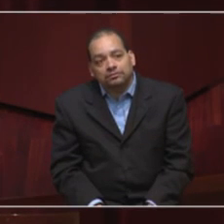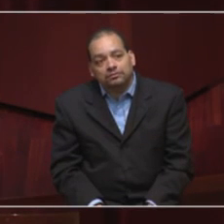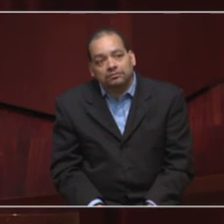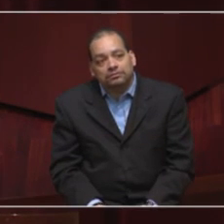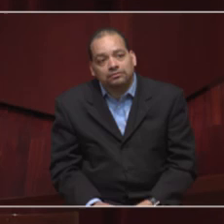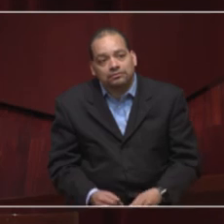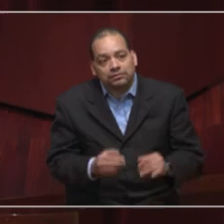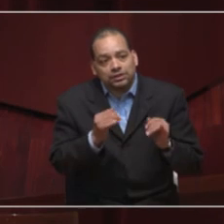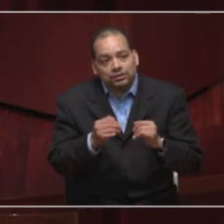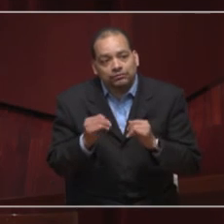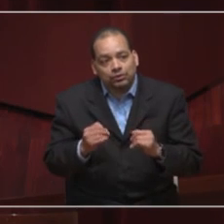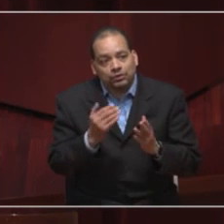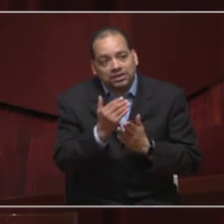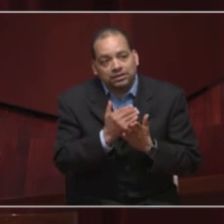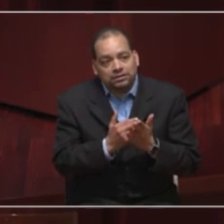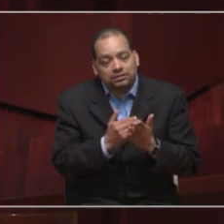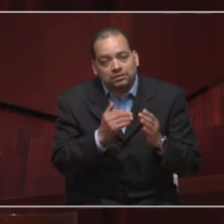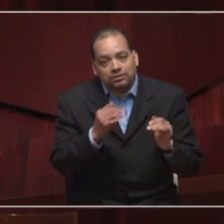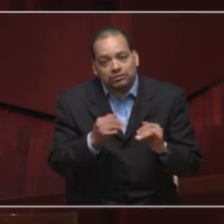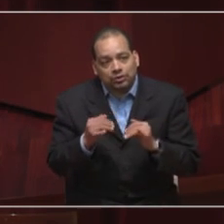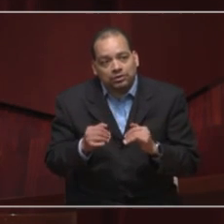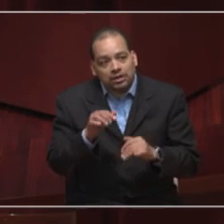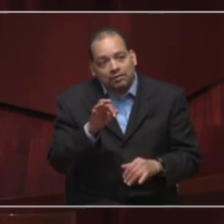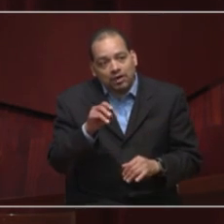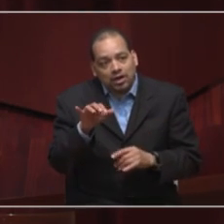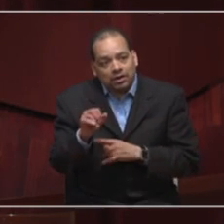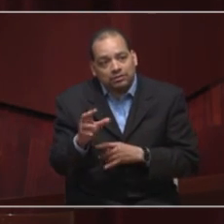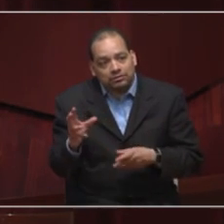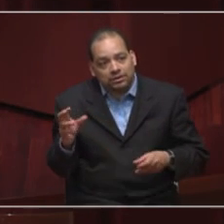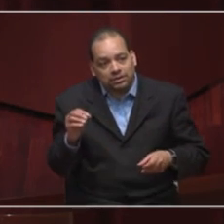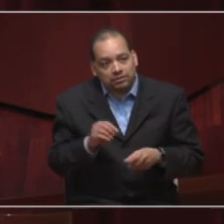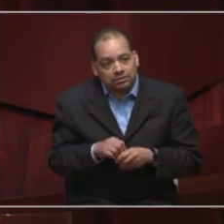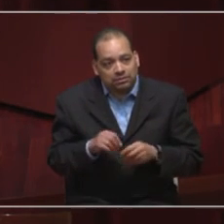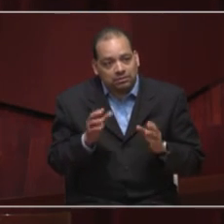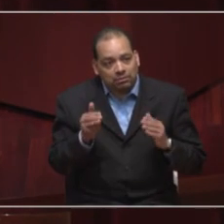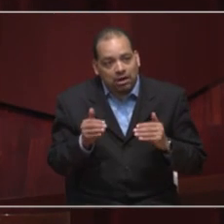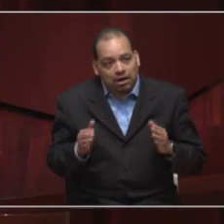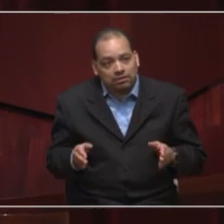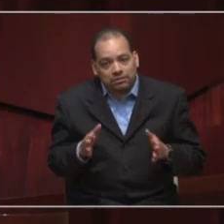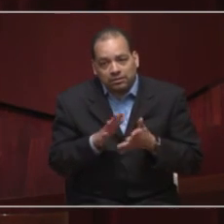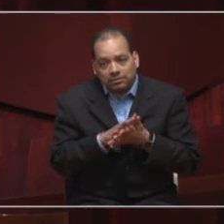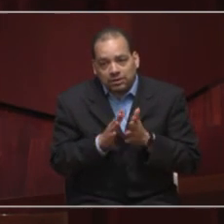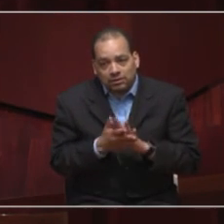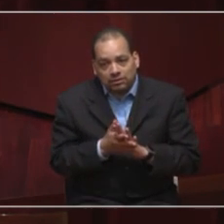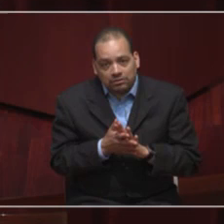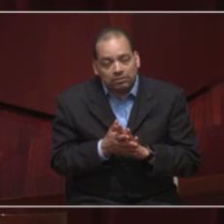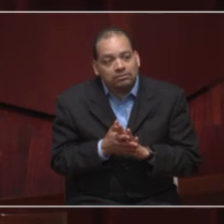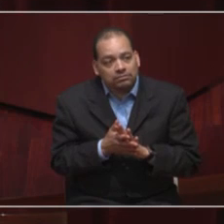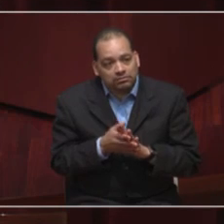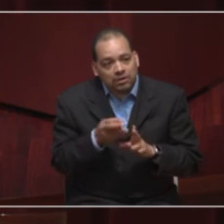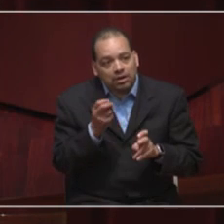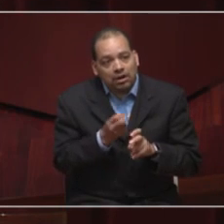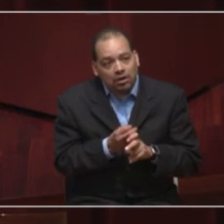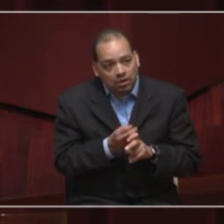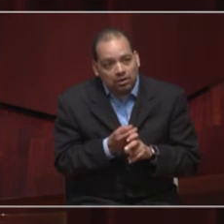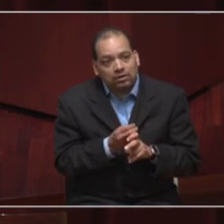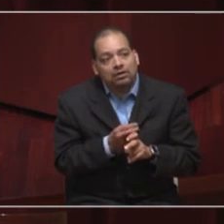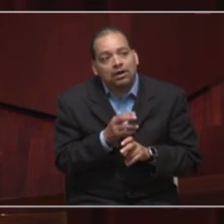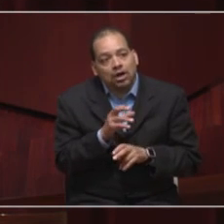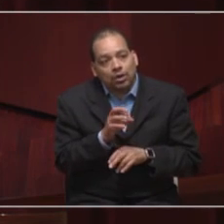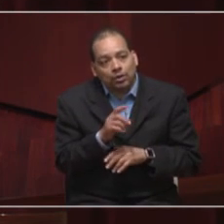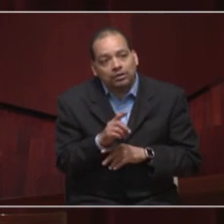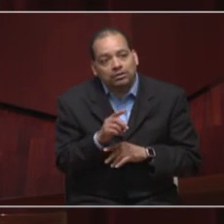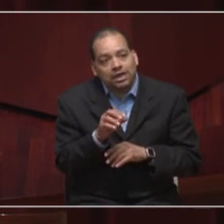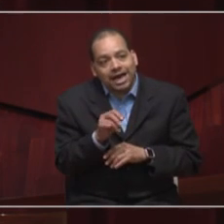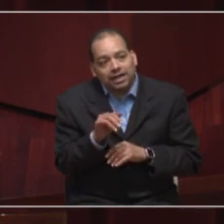individual listing of individual files within the boxes that become a hard-coded line item that